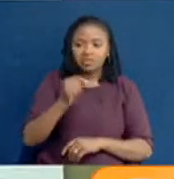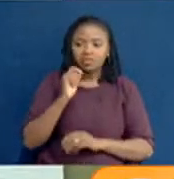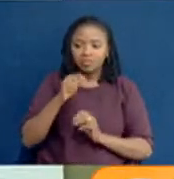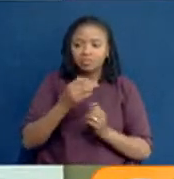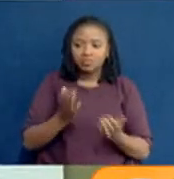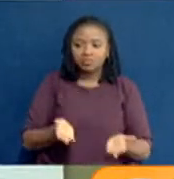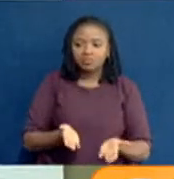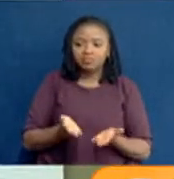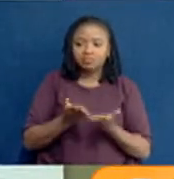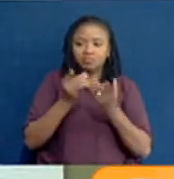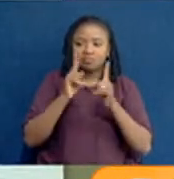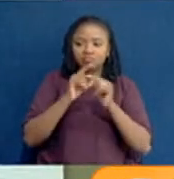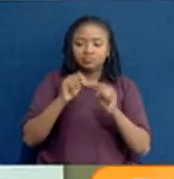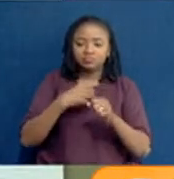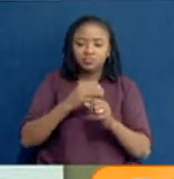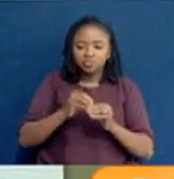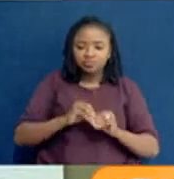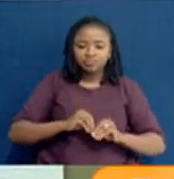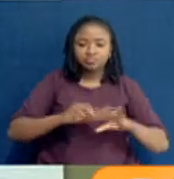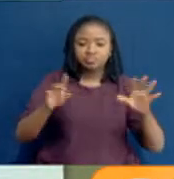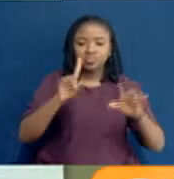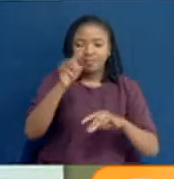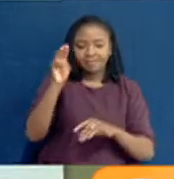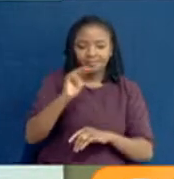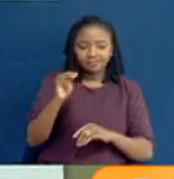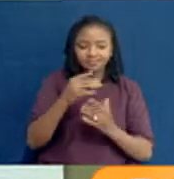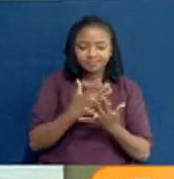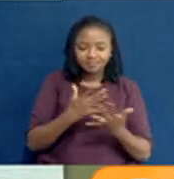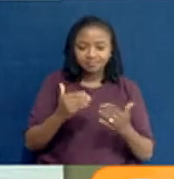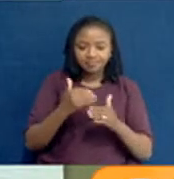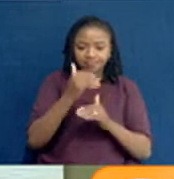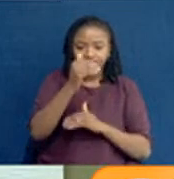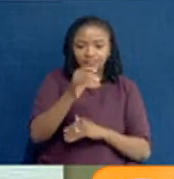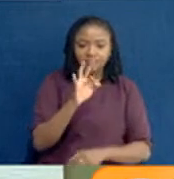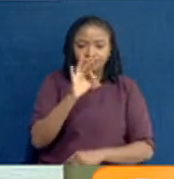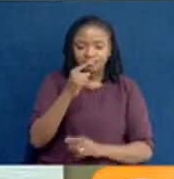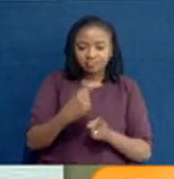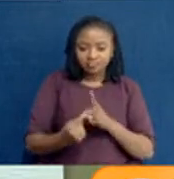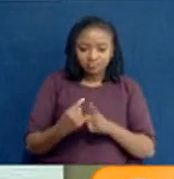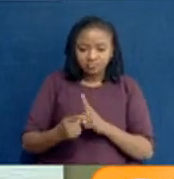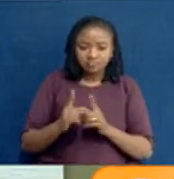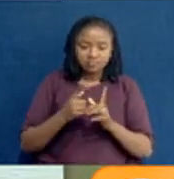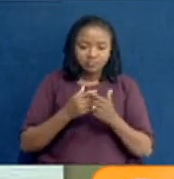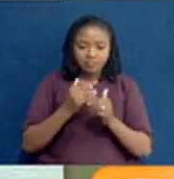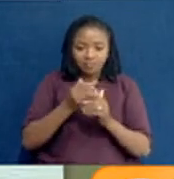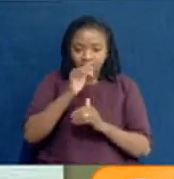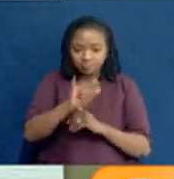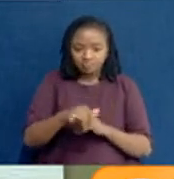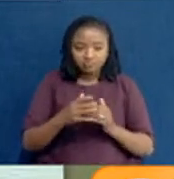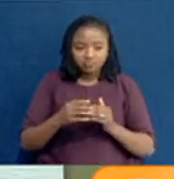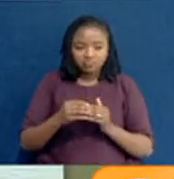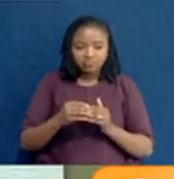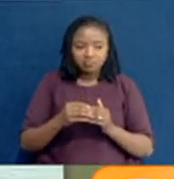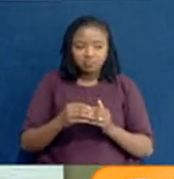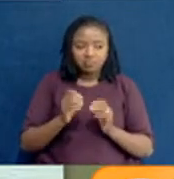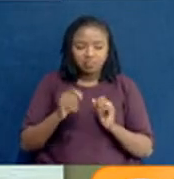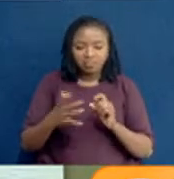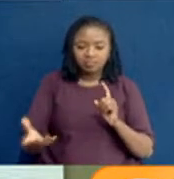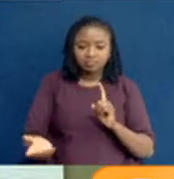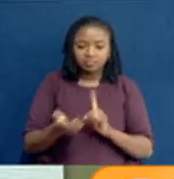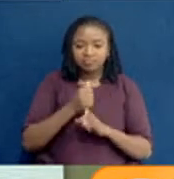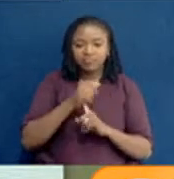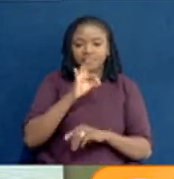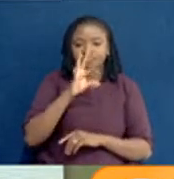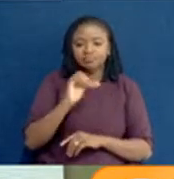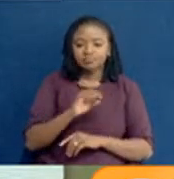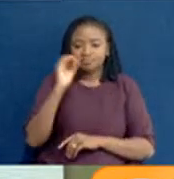to deploy about 1 million devices within the next 3 years. Which could now lead to about 30% increase in